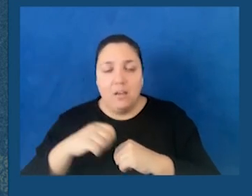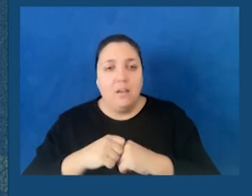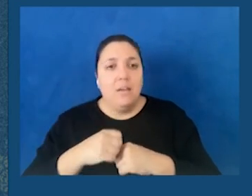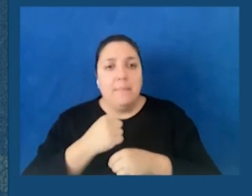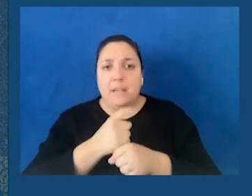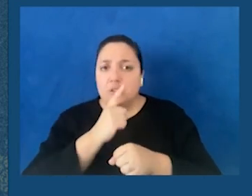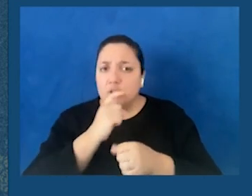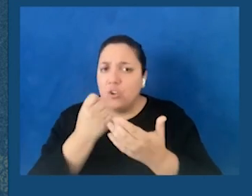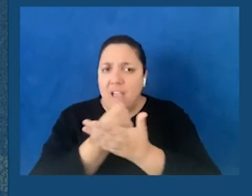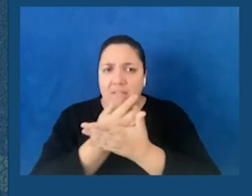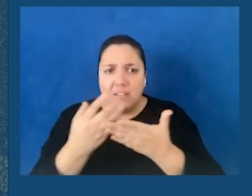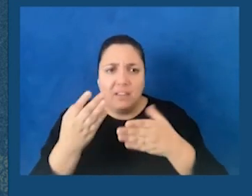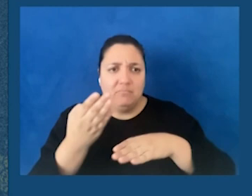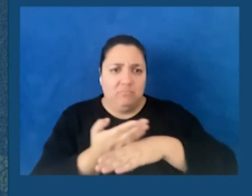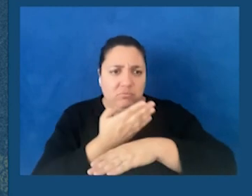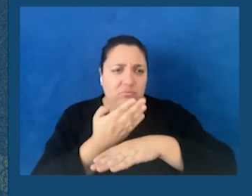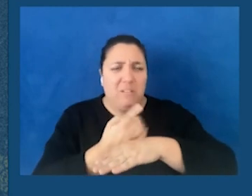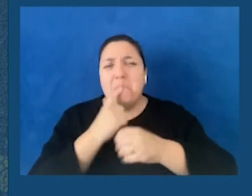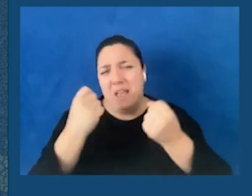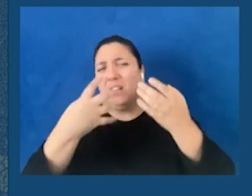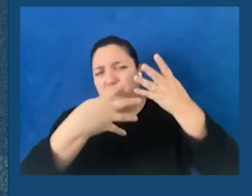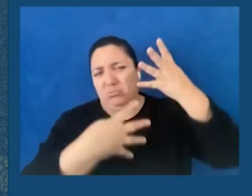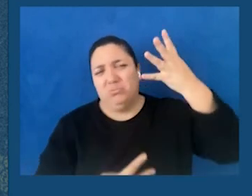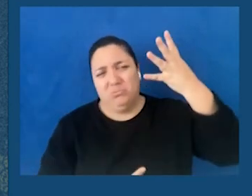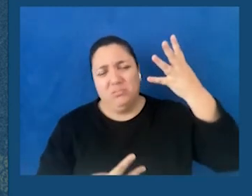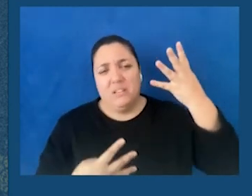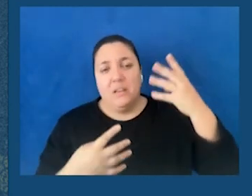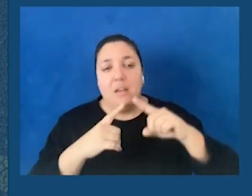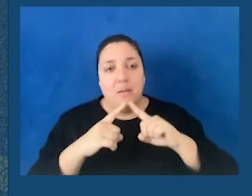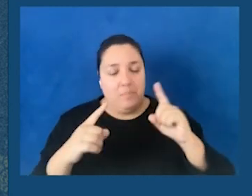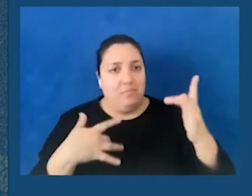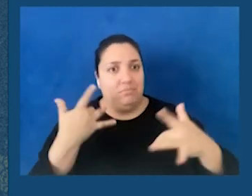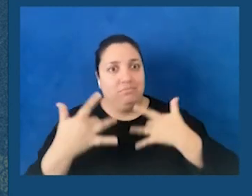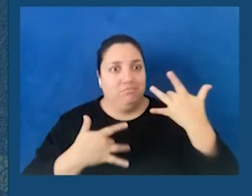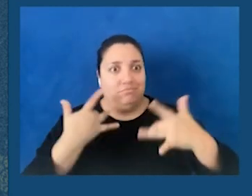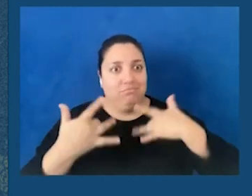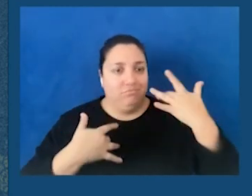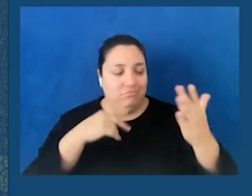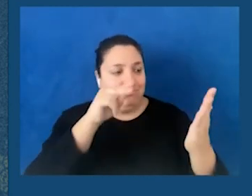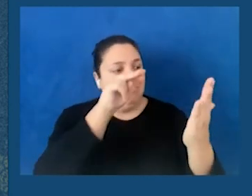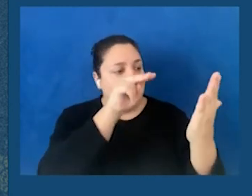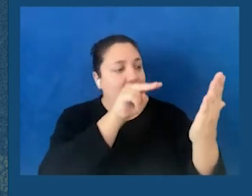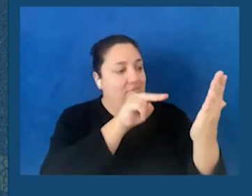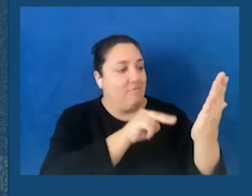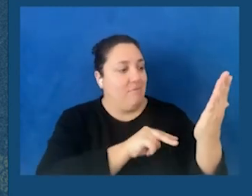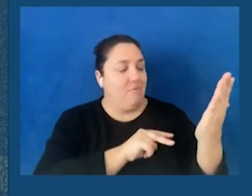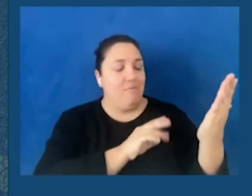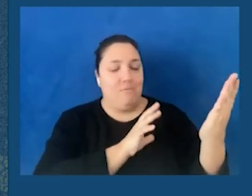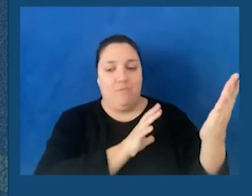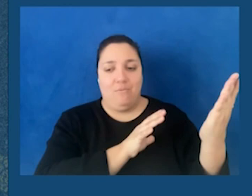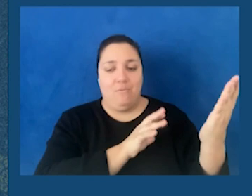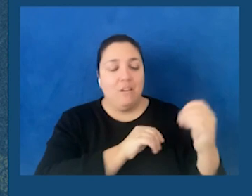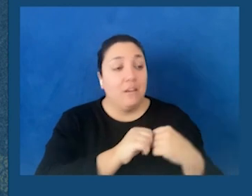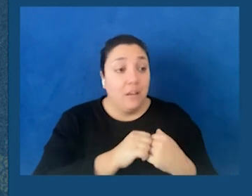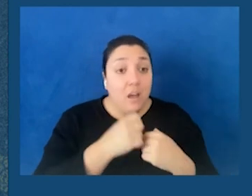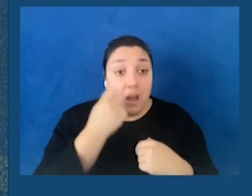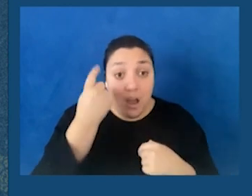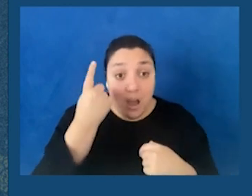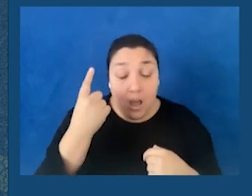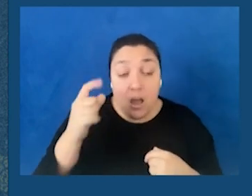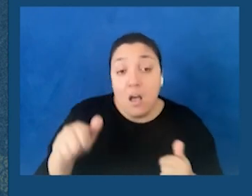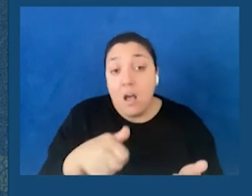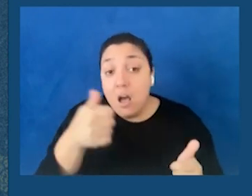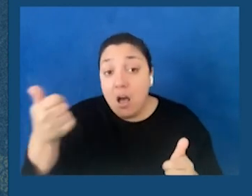So there's a long list. I'm not going to go through them all, but I really like these lists. But also, you think about infrastructure, we're talking about